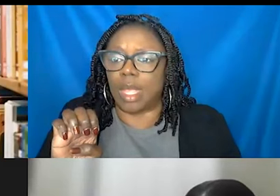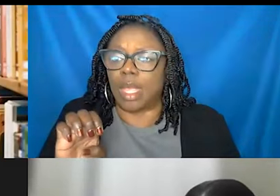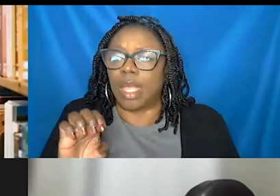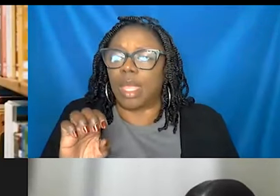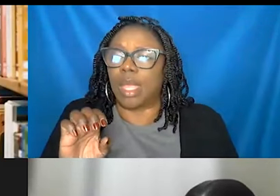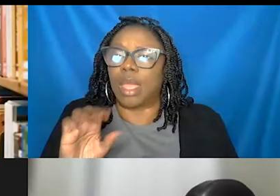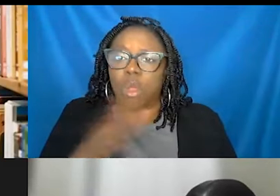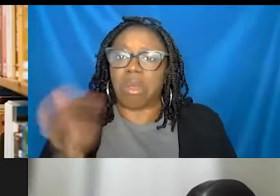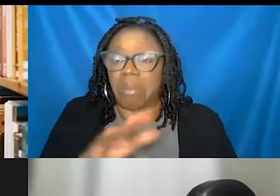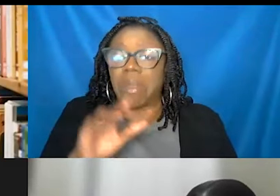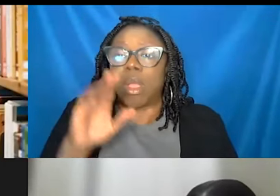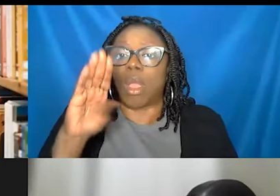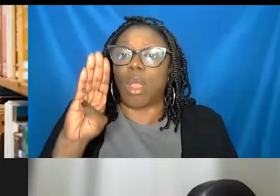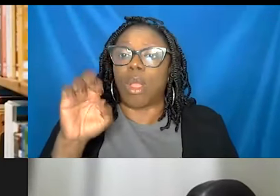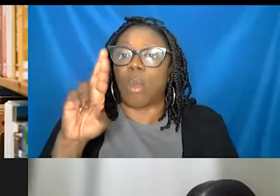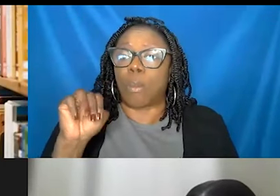Bernard.